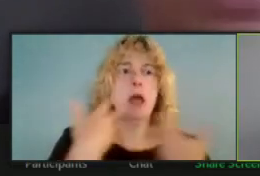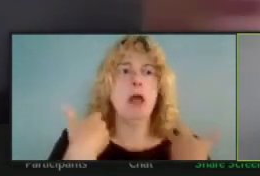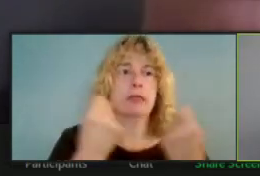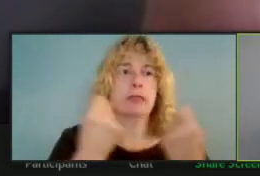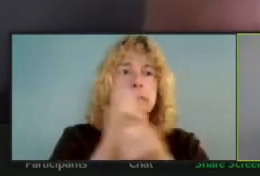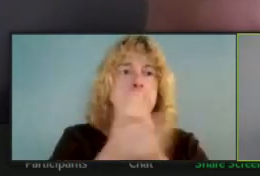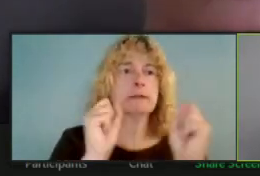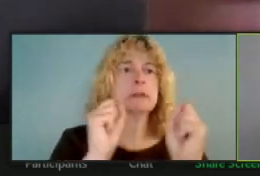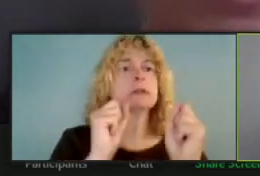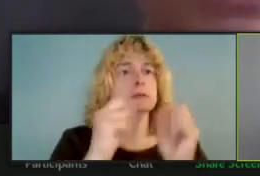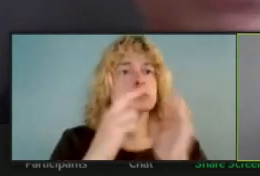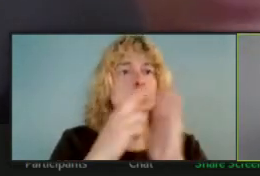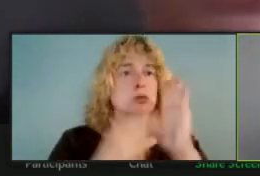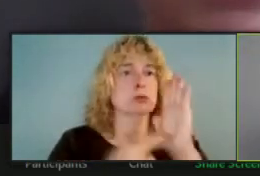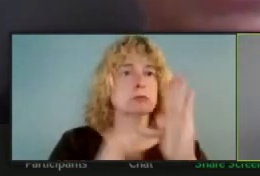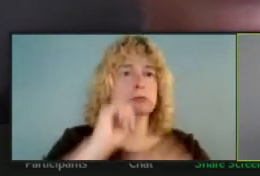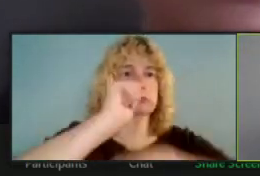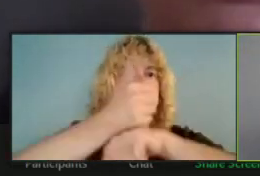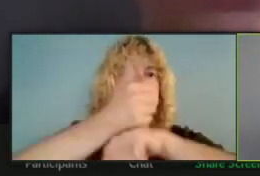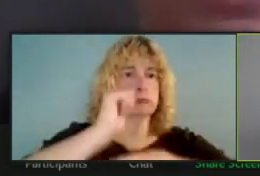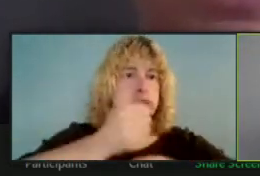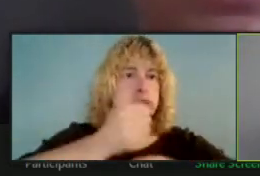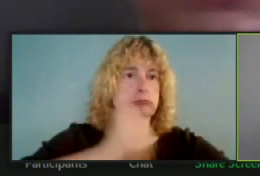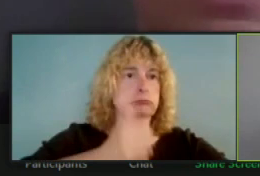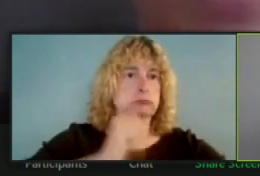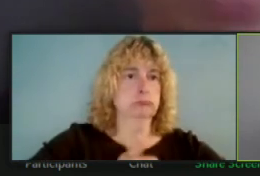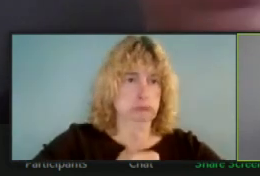place. Those strict health and safety